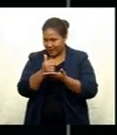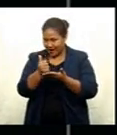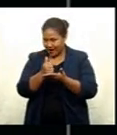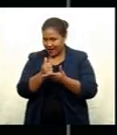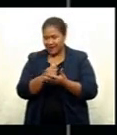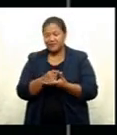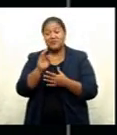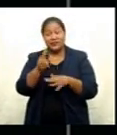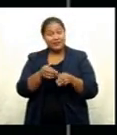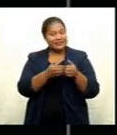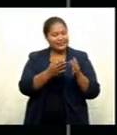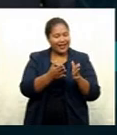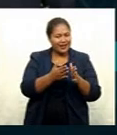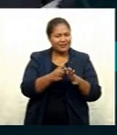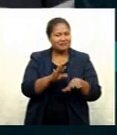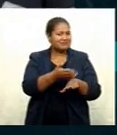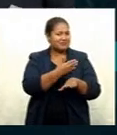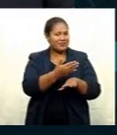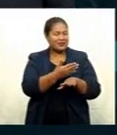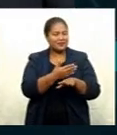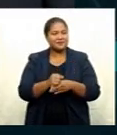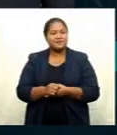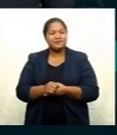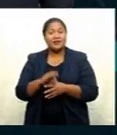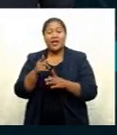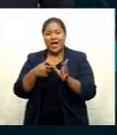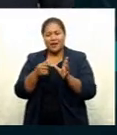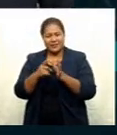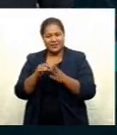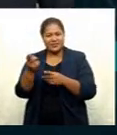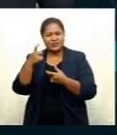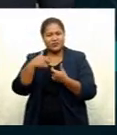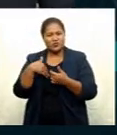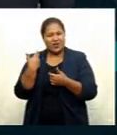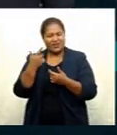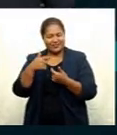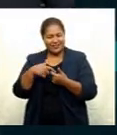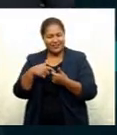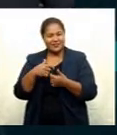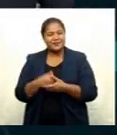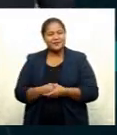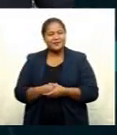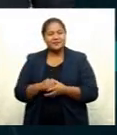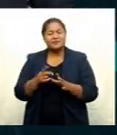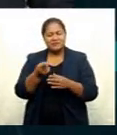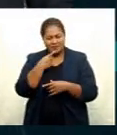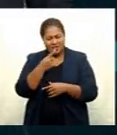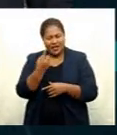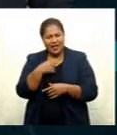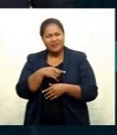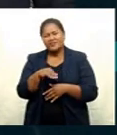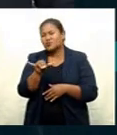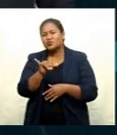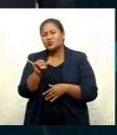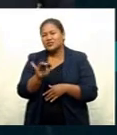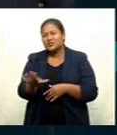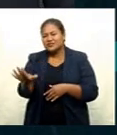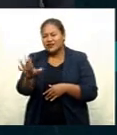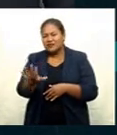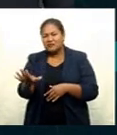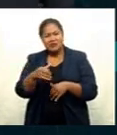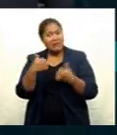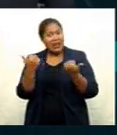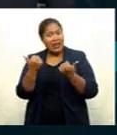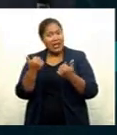since the start of the pandemic. Apinisa Wangarandovu joins us live now. Apinisa, so tell us, which areas are the majority